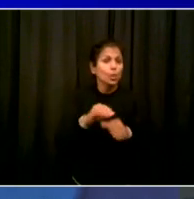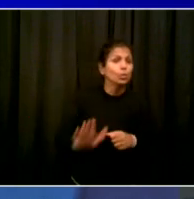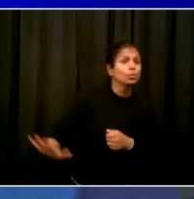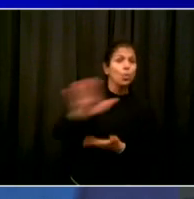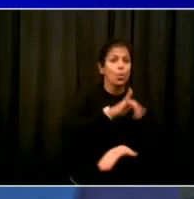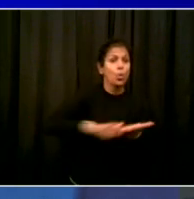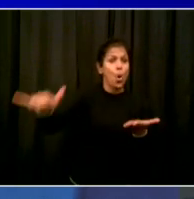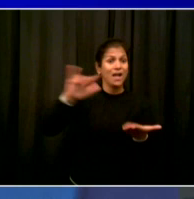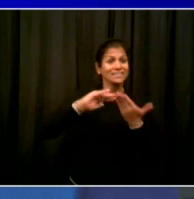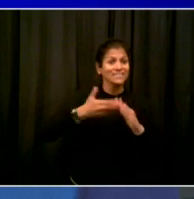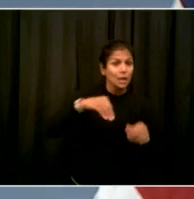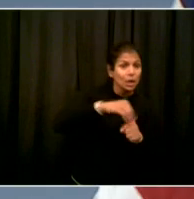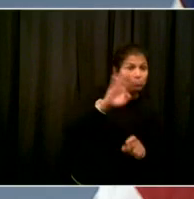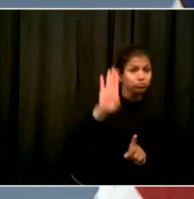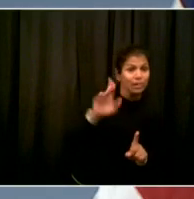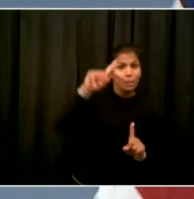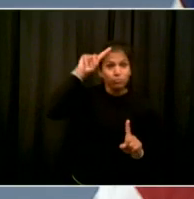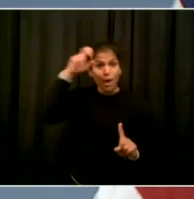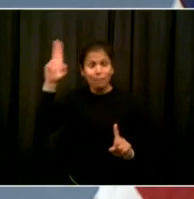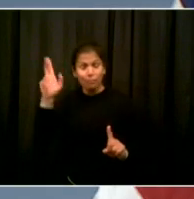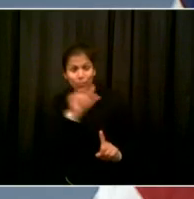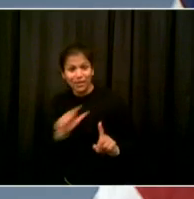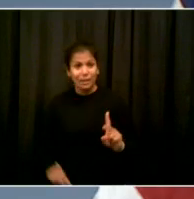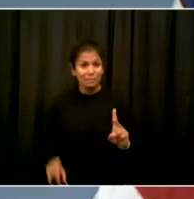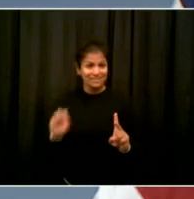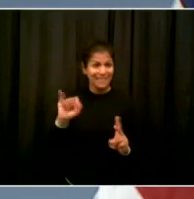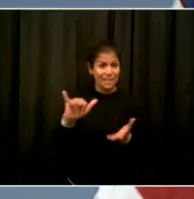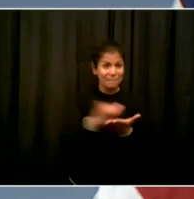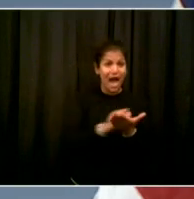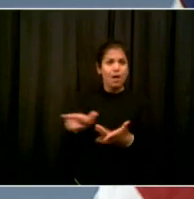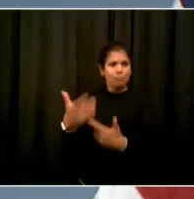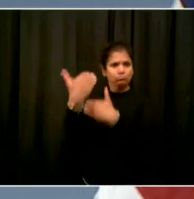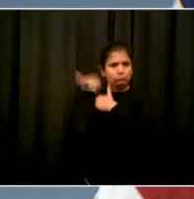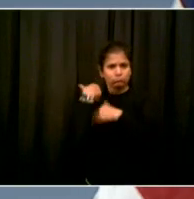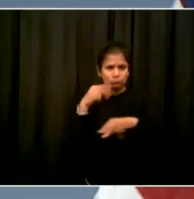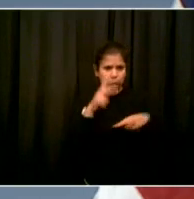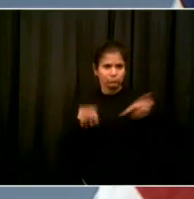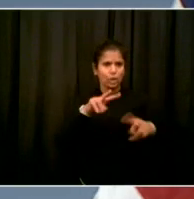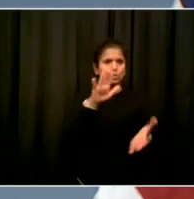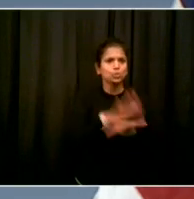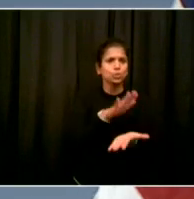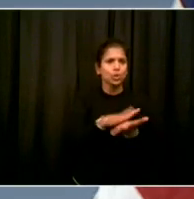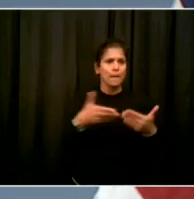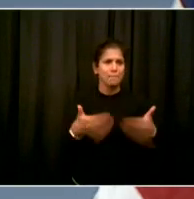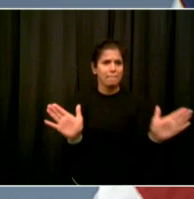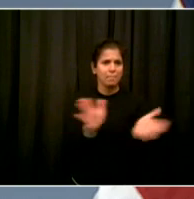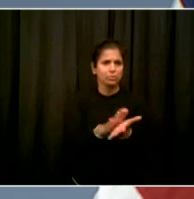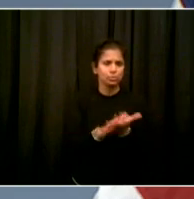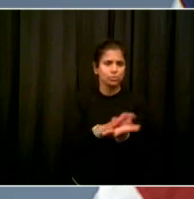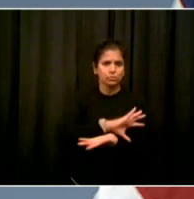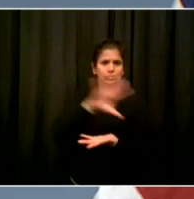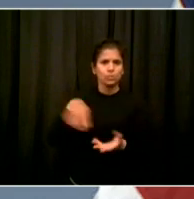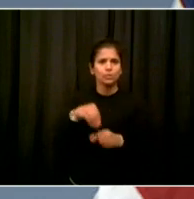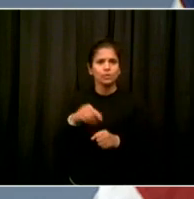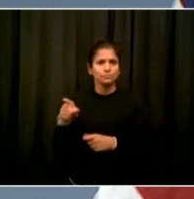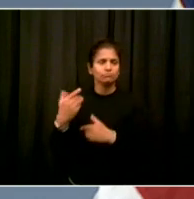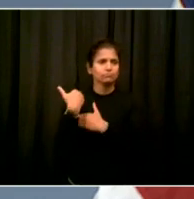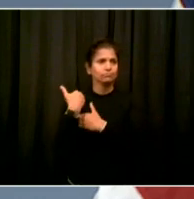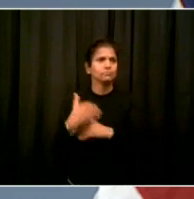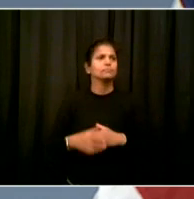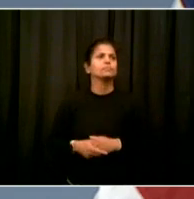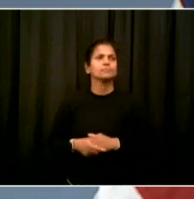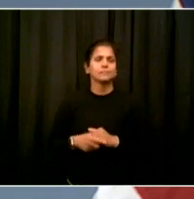So a series of moves that will really round out our leadership team at such an important, critical point in New York